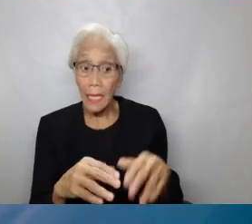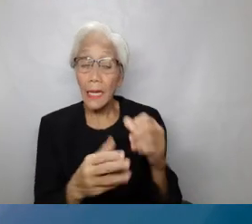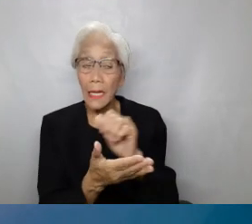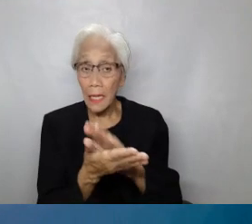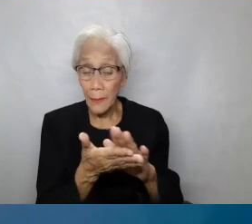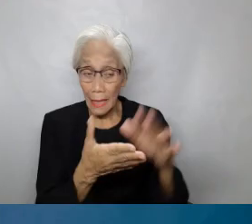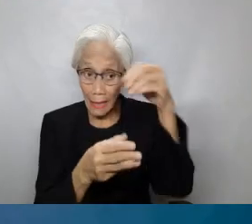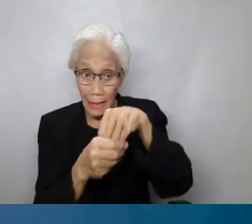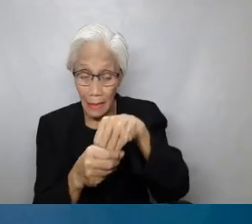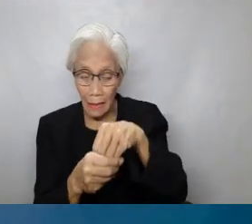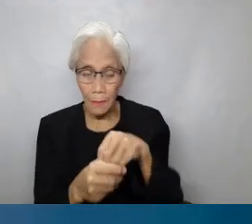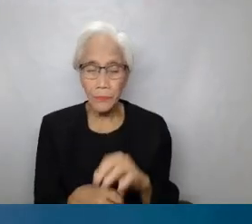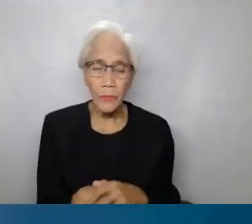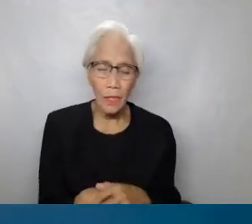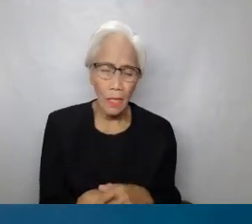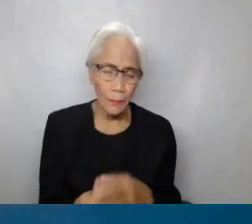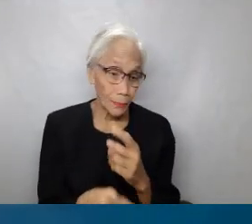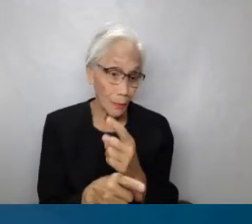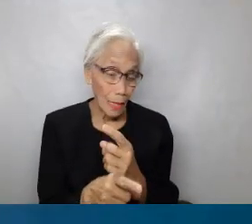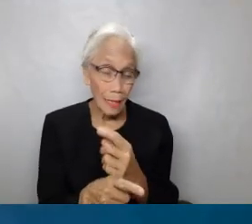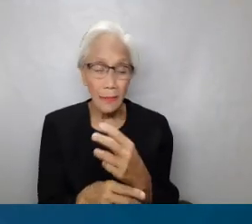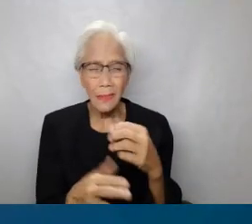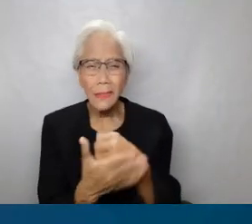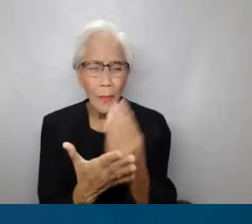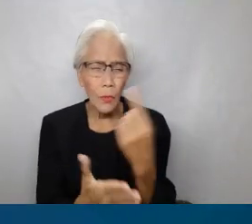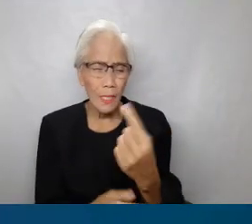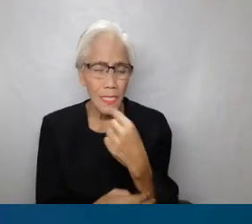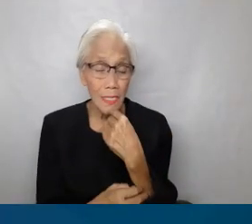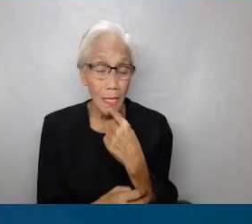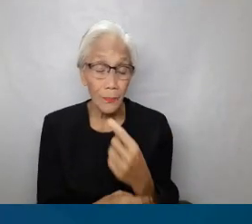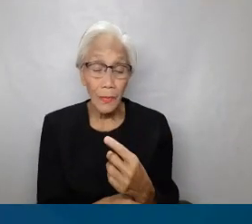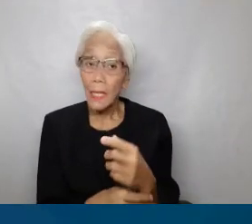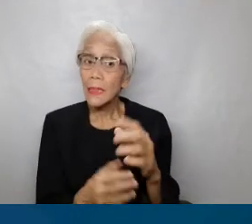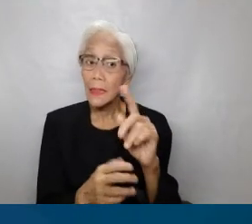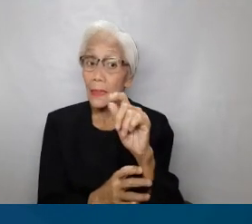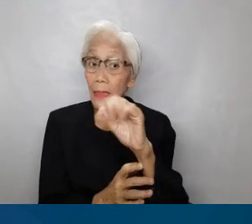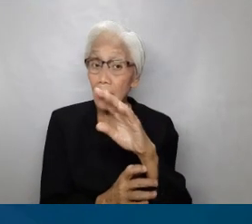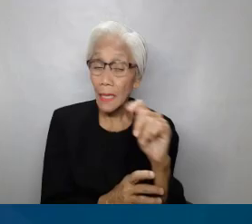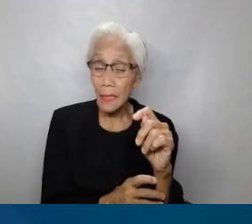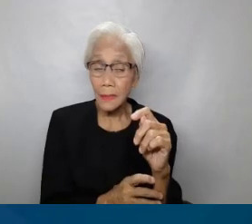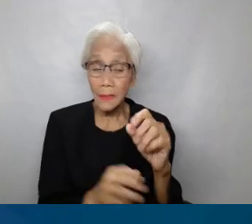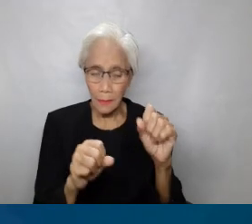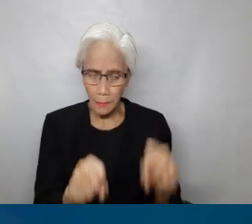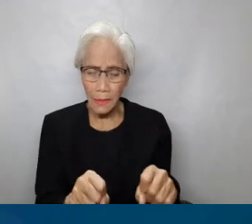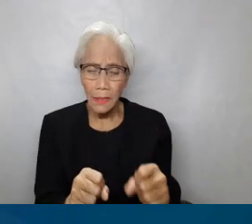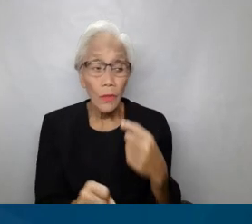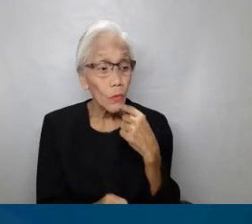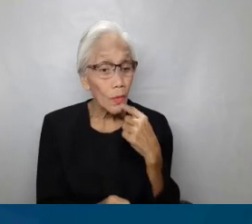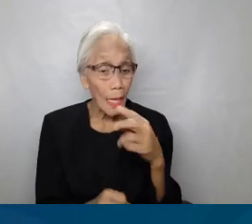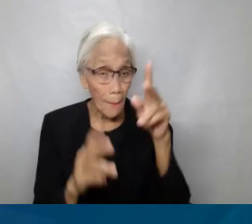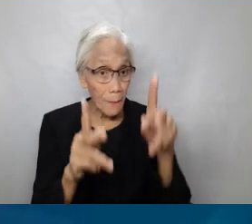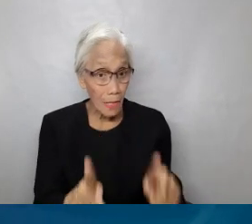mistake instead of rubbing it in. Tama ha? In a funny way, someone said that tact is